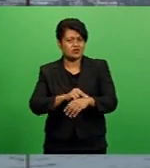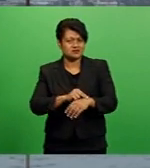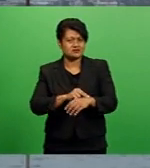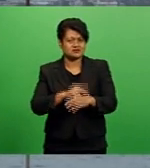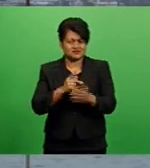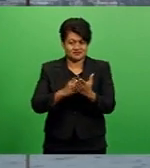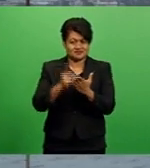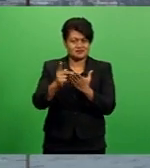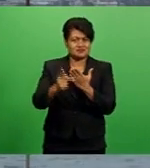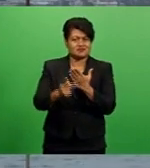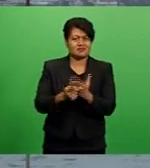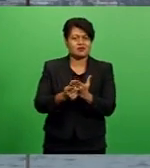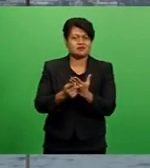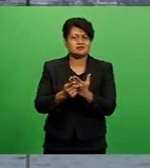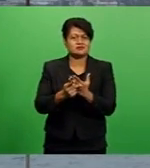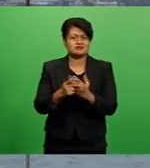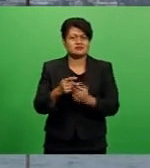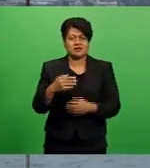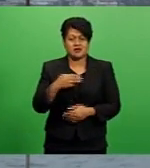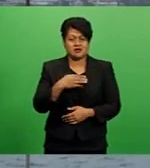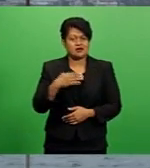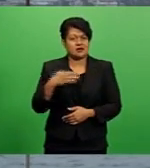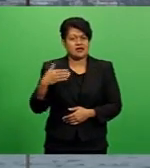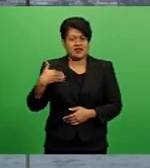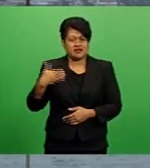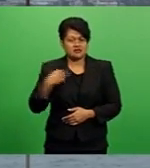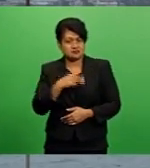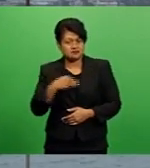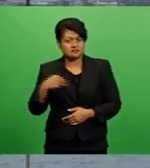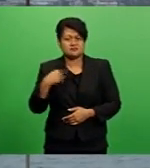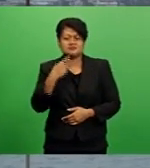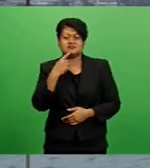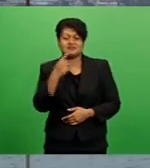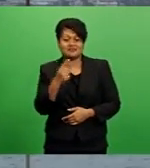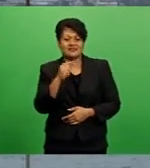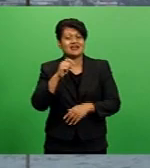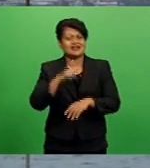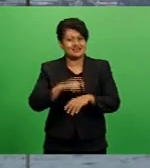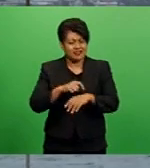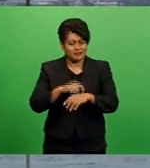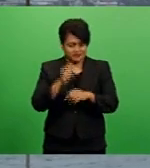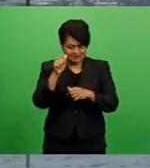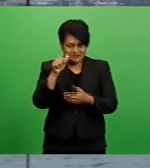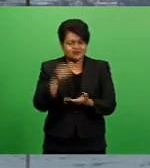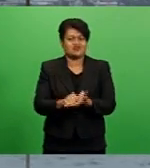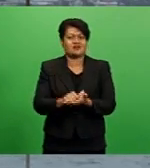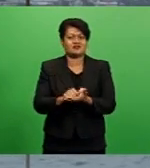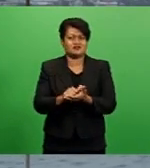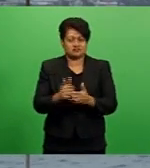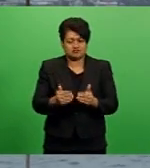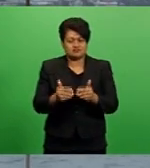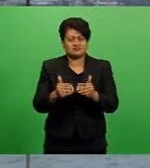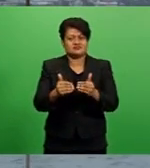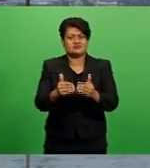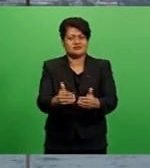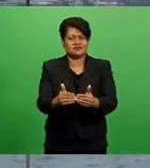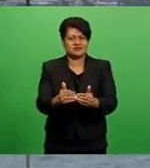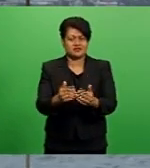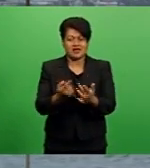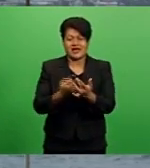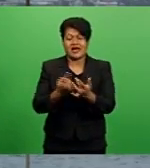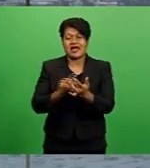programs. Health Minister Dr. Ifiremi Wangainambete says the time is right to move state funding to other arms of medical